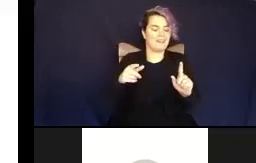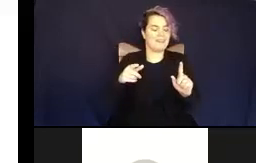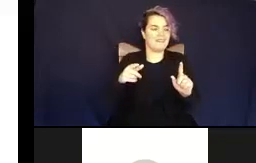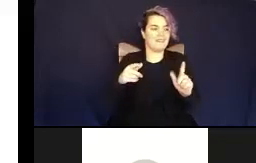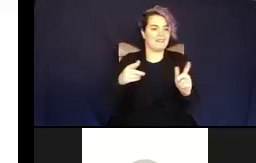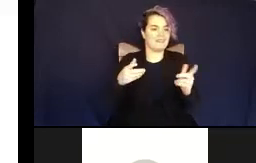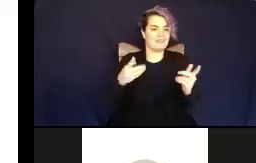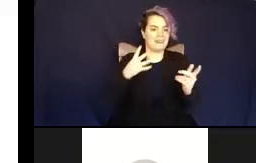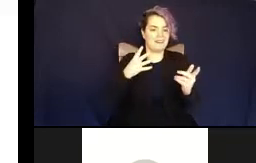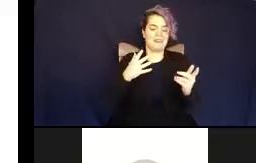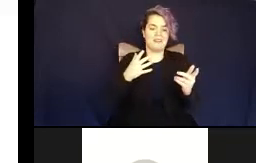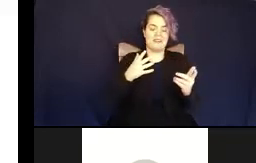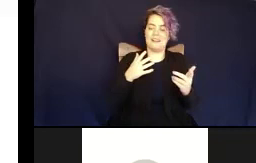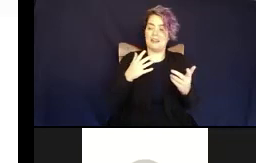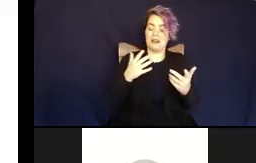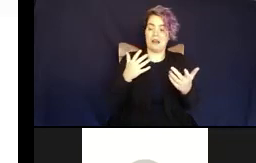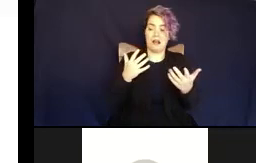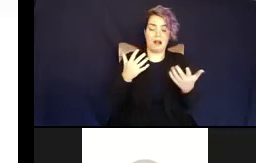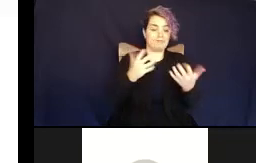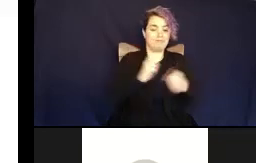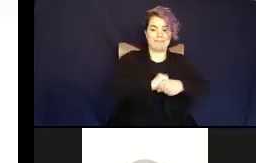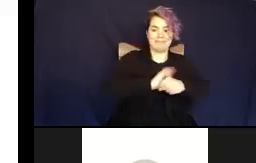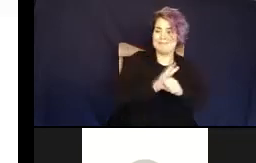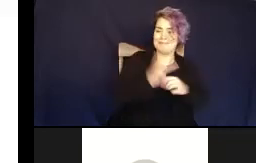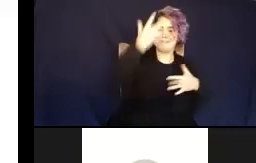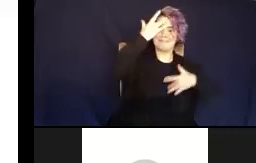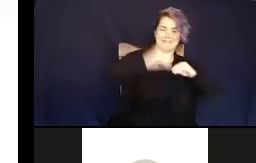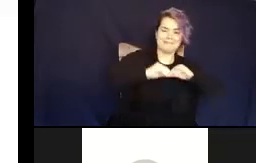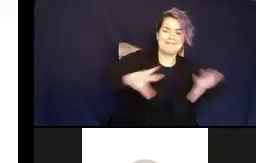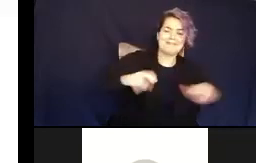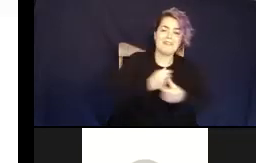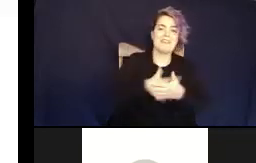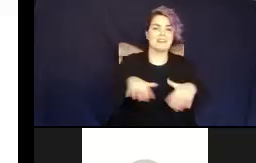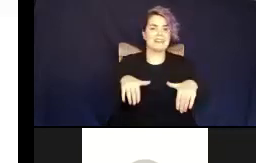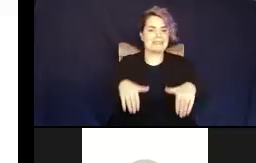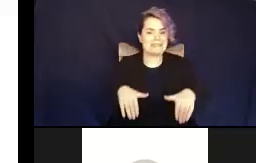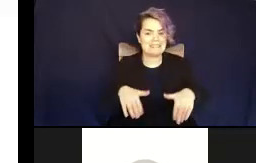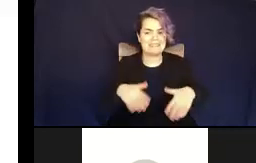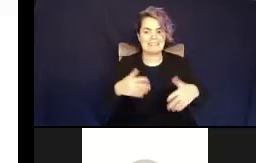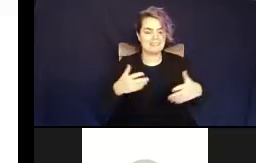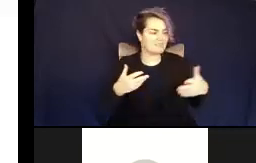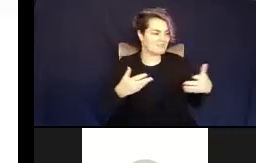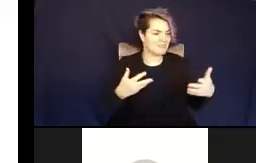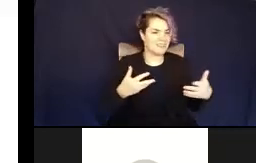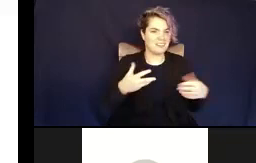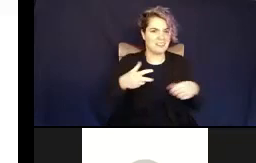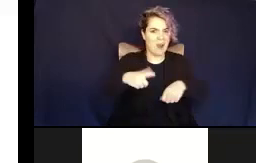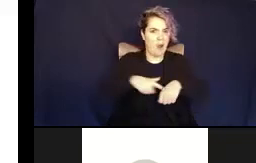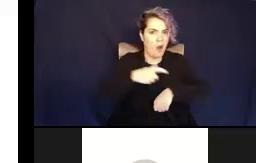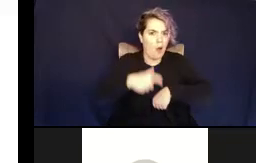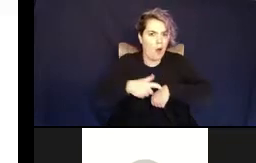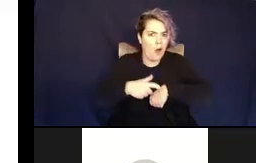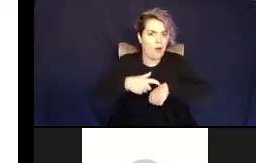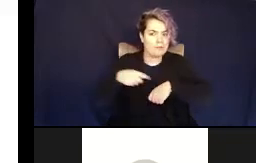uncertainty of the pandemic and how long we would be in this situation and what might change. In those